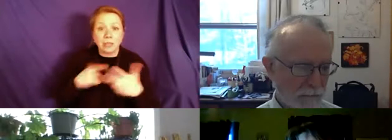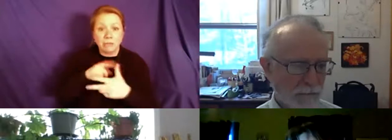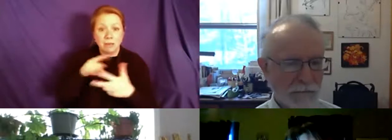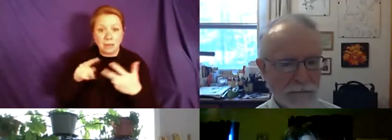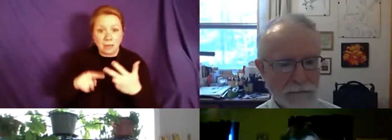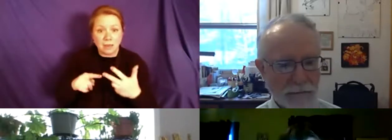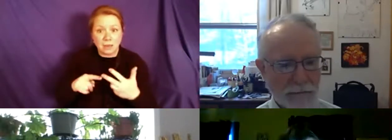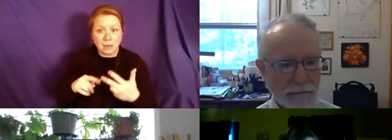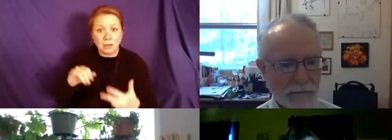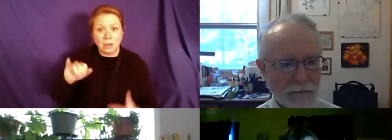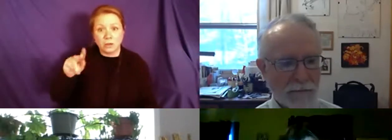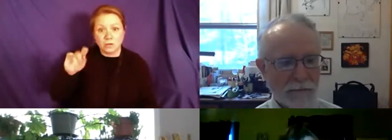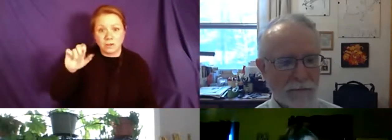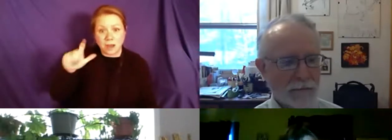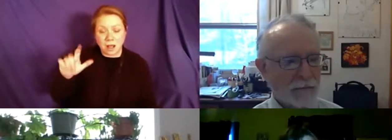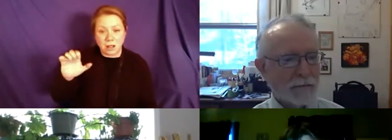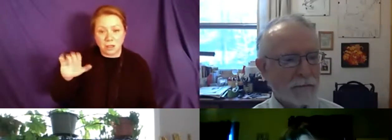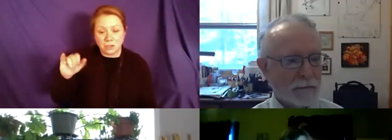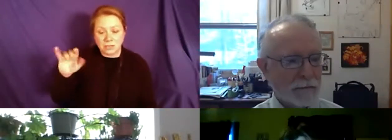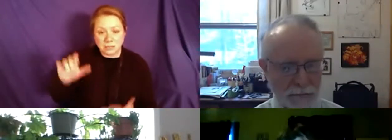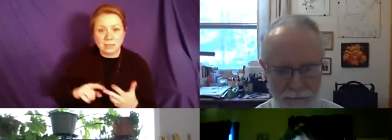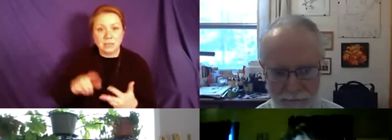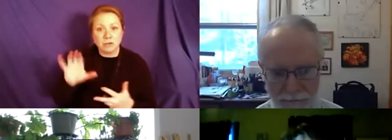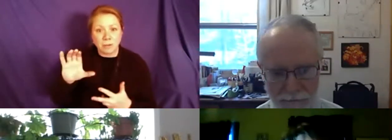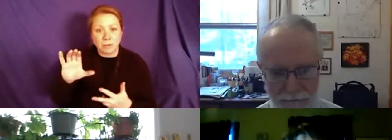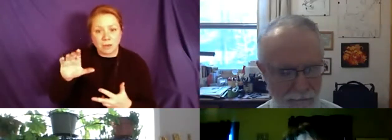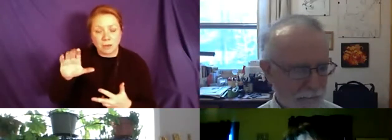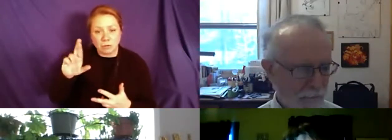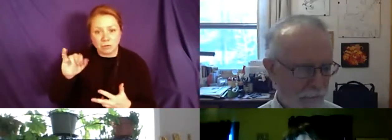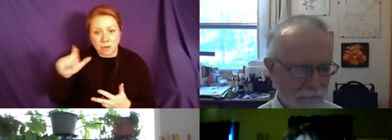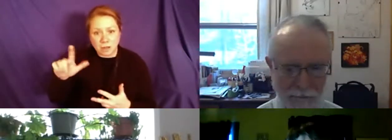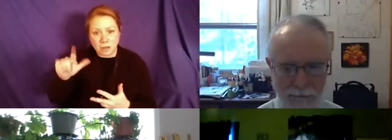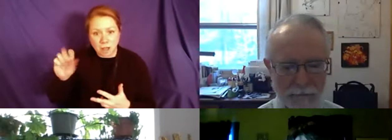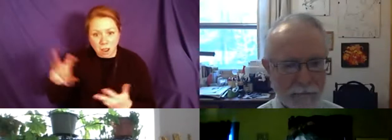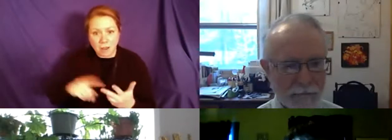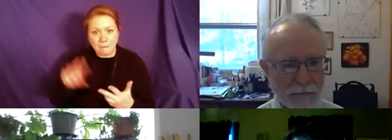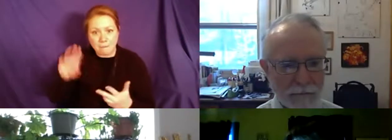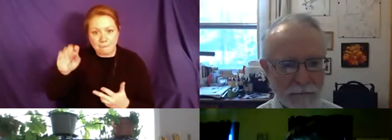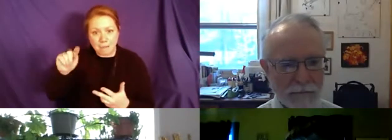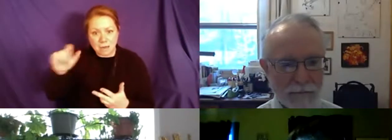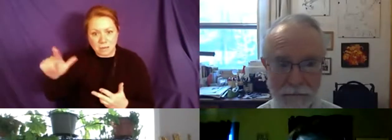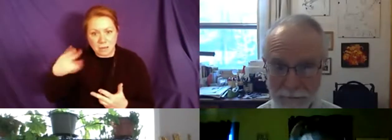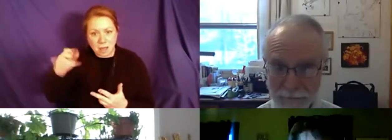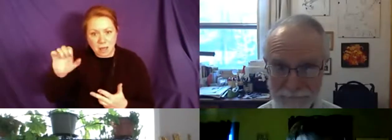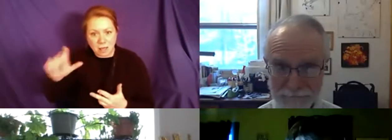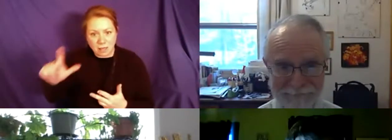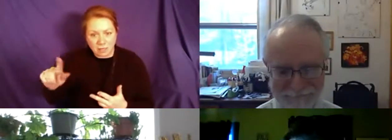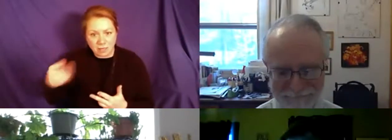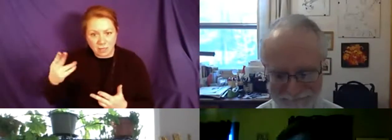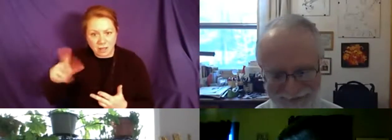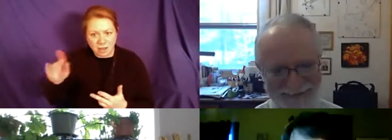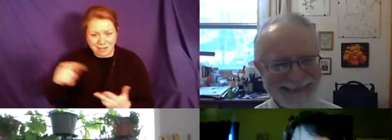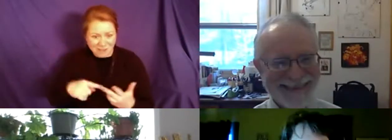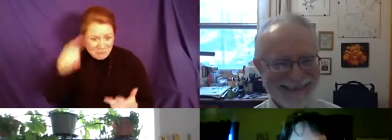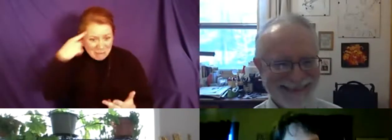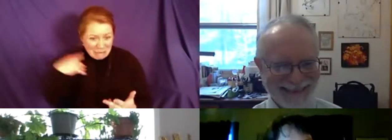clinics: juvenile justice, criminal law, and mental health law. And it was like, mental health law, you gotta